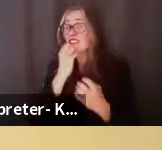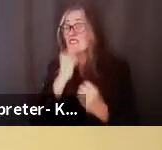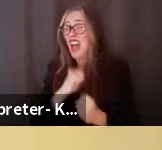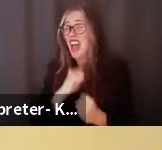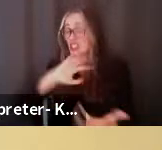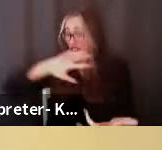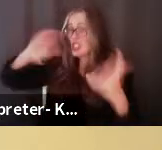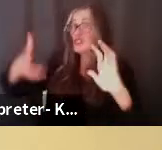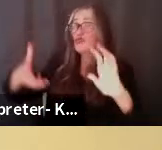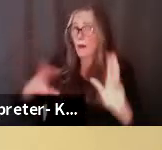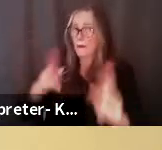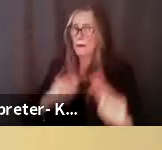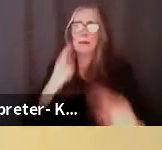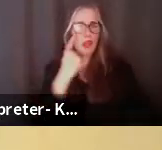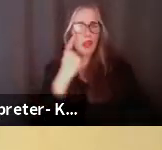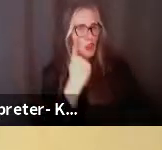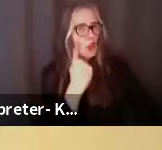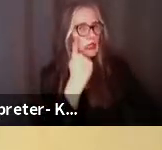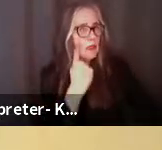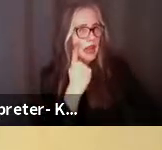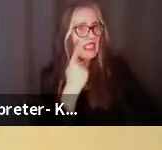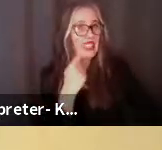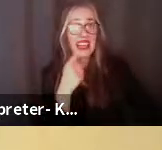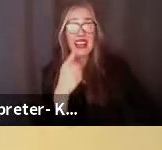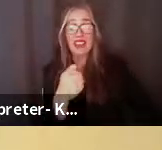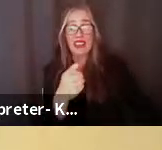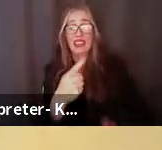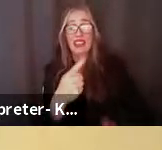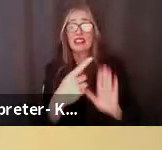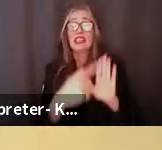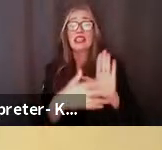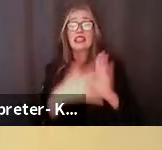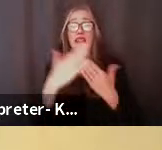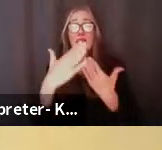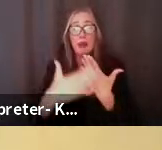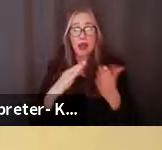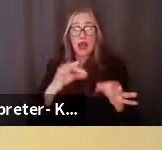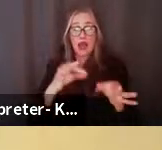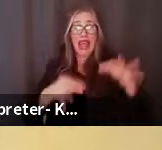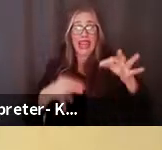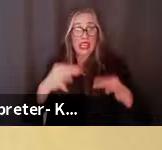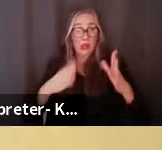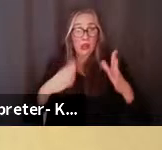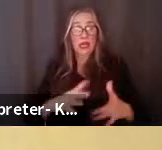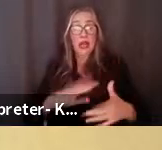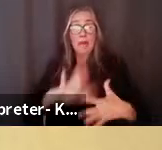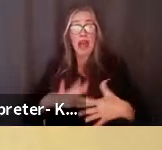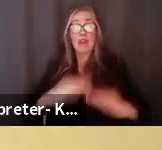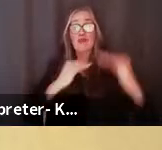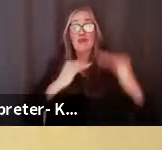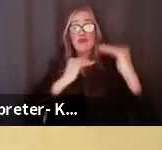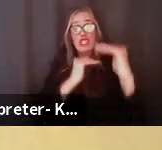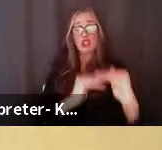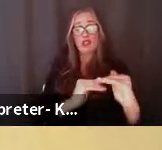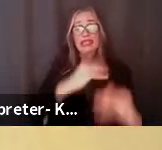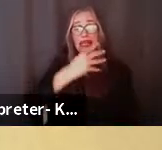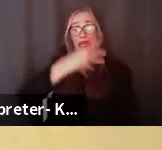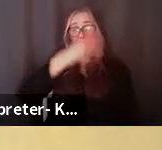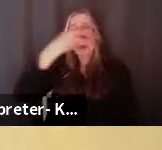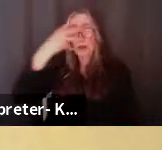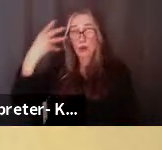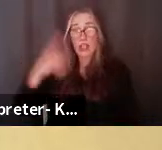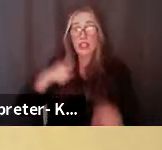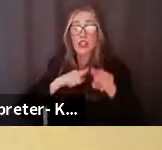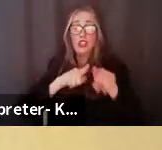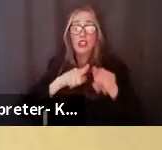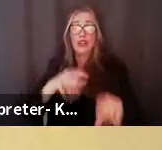and norms this is a scan of a cover page for a hearing regarding restrictive immigration policy in the 1920s